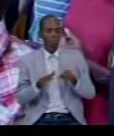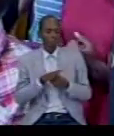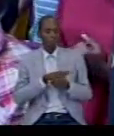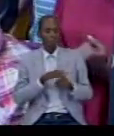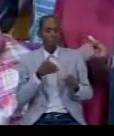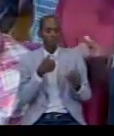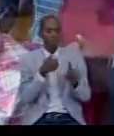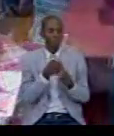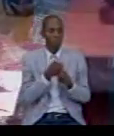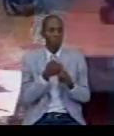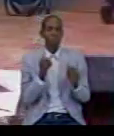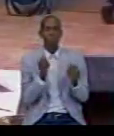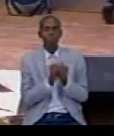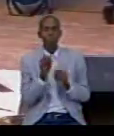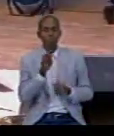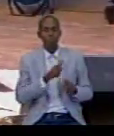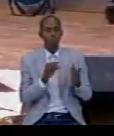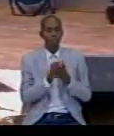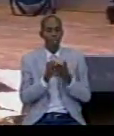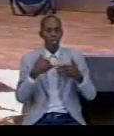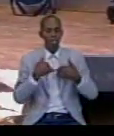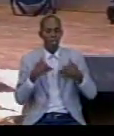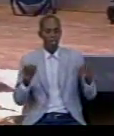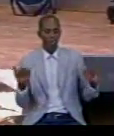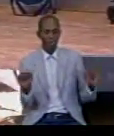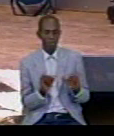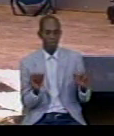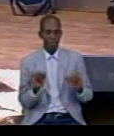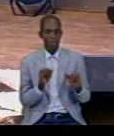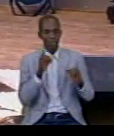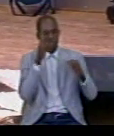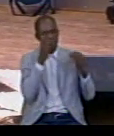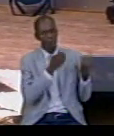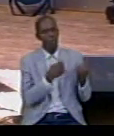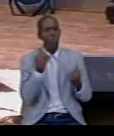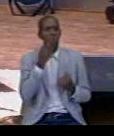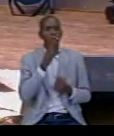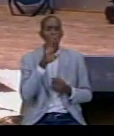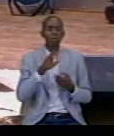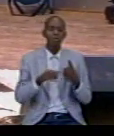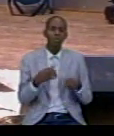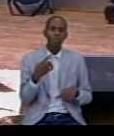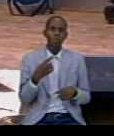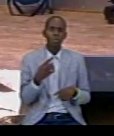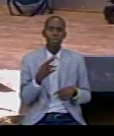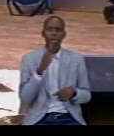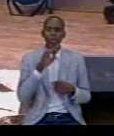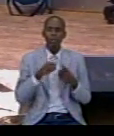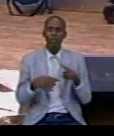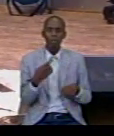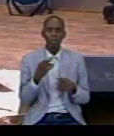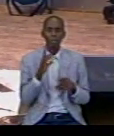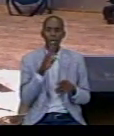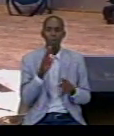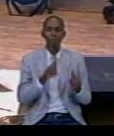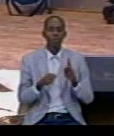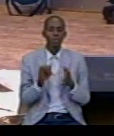of like precious faith. Who are your friends? Are they people that easily give